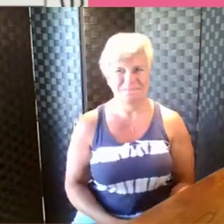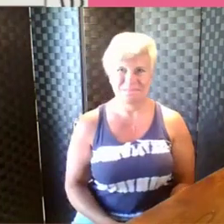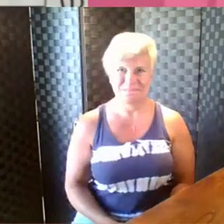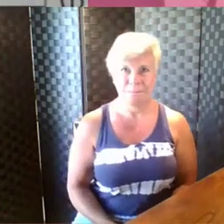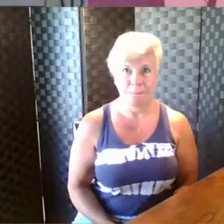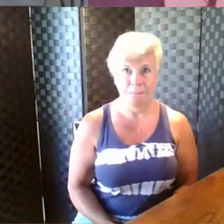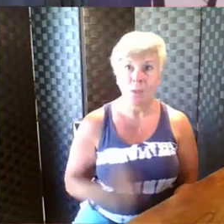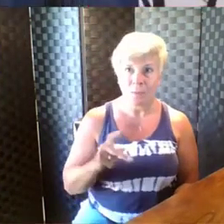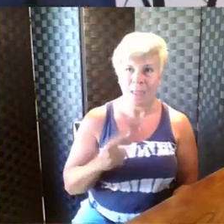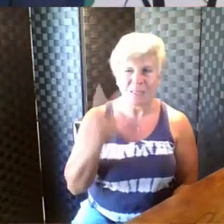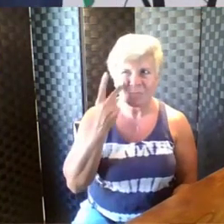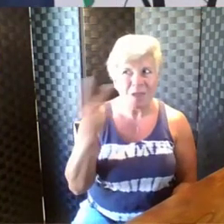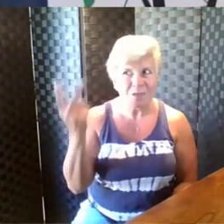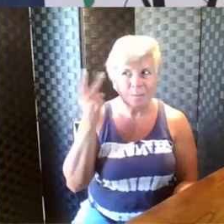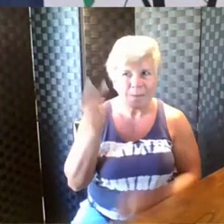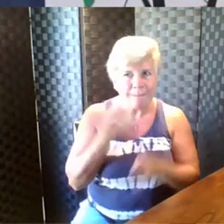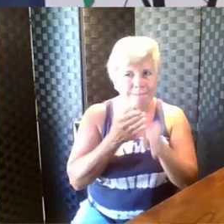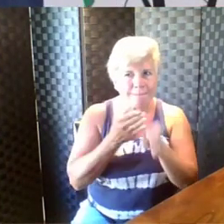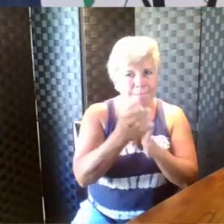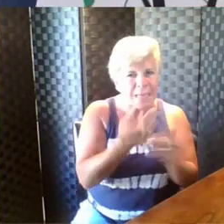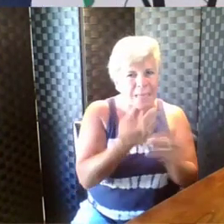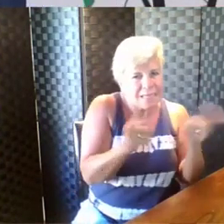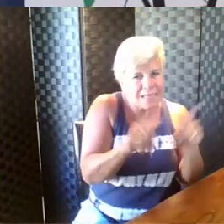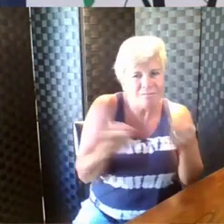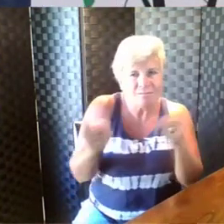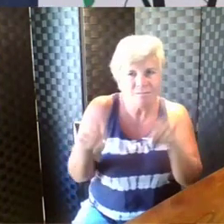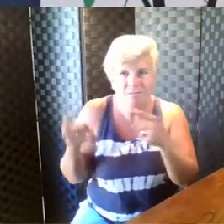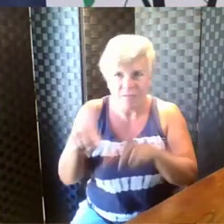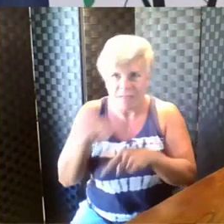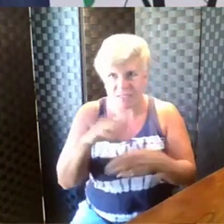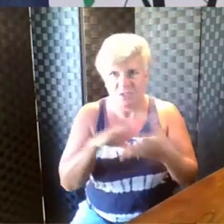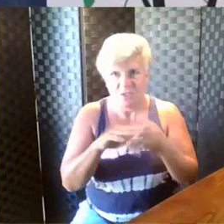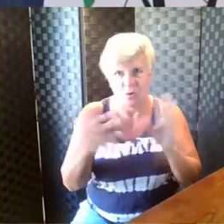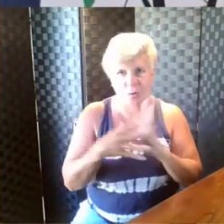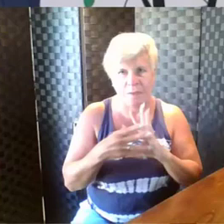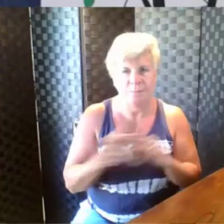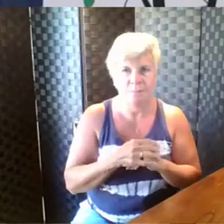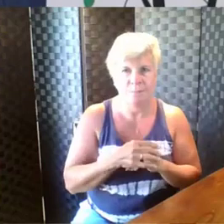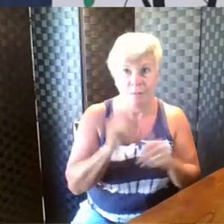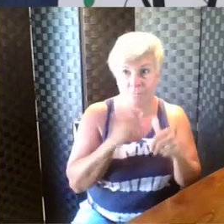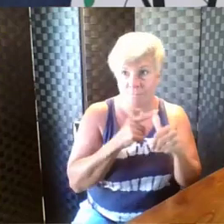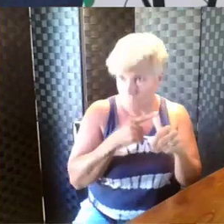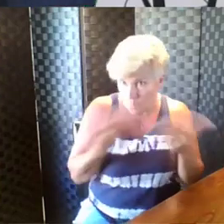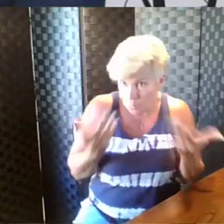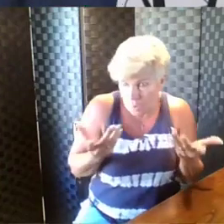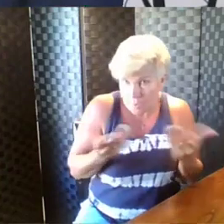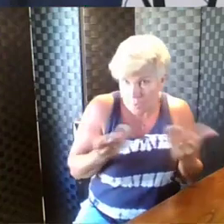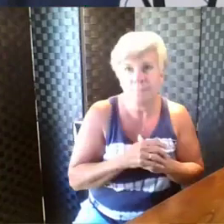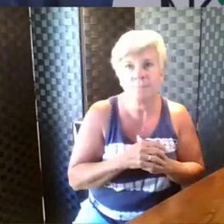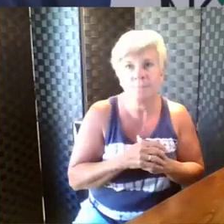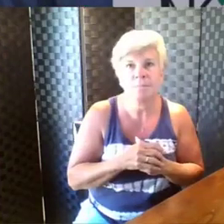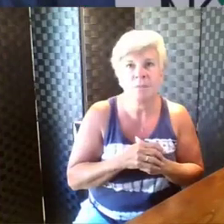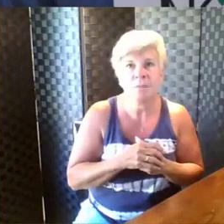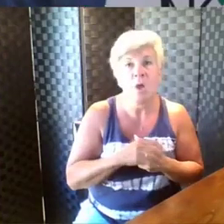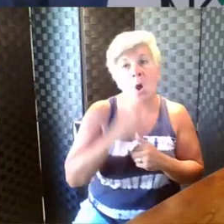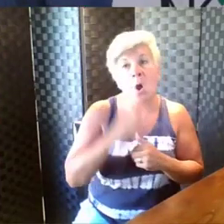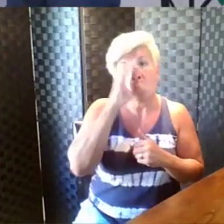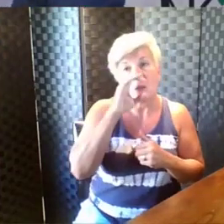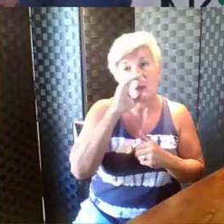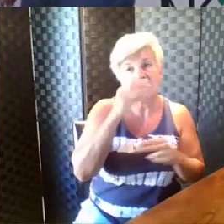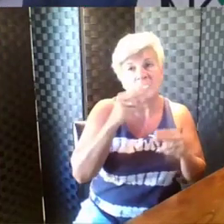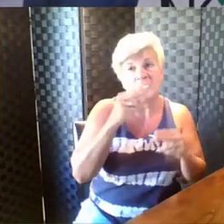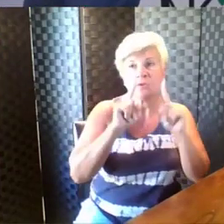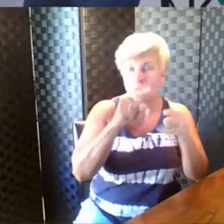All right, so let's look back at the main events that we had in this story. The first event that I want to start with is that Chrysanthemum